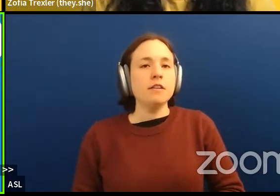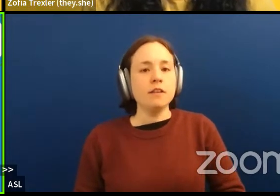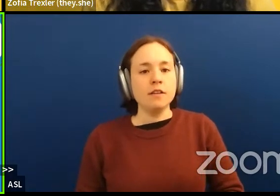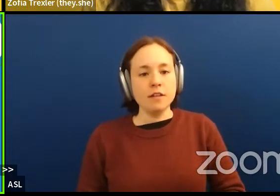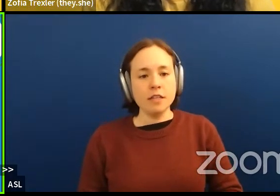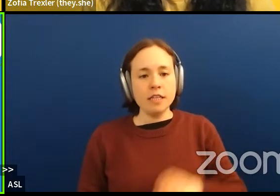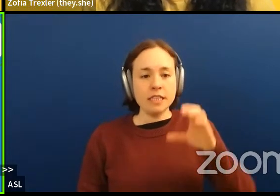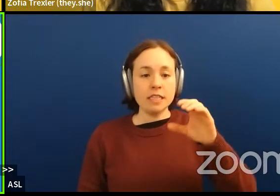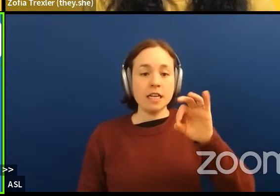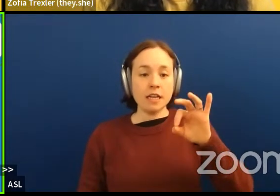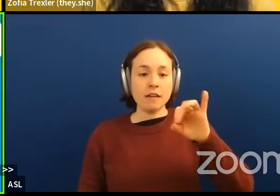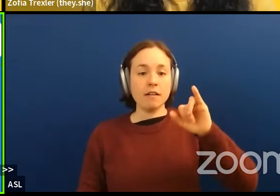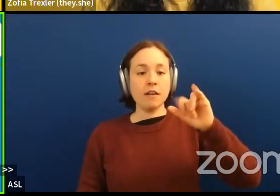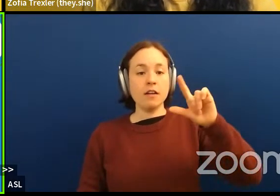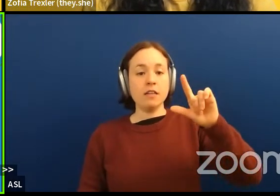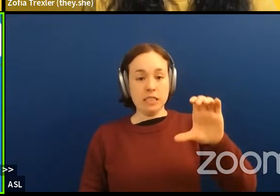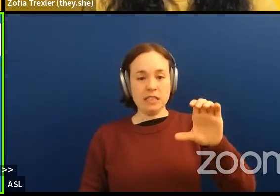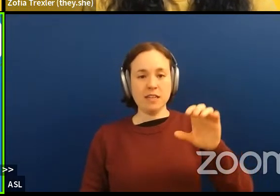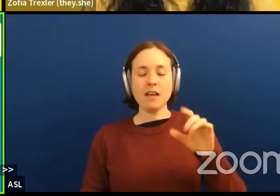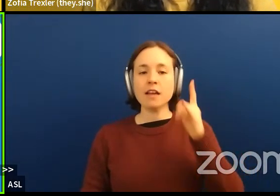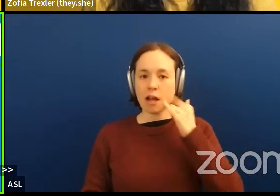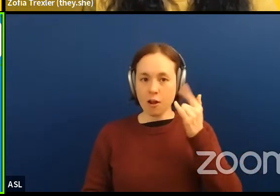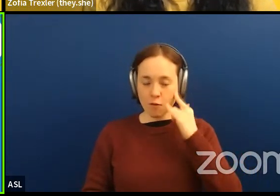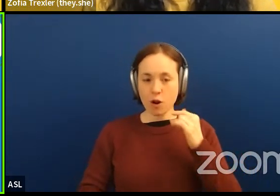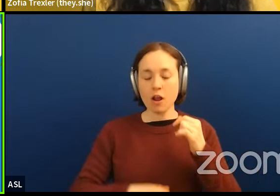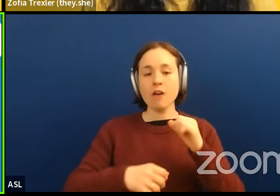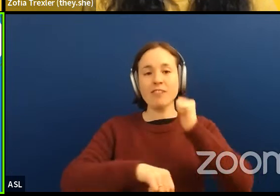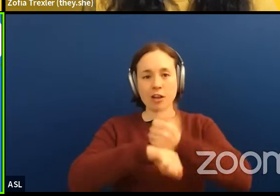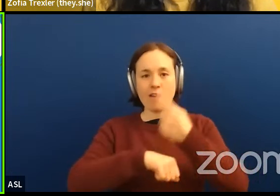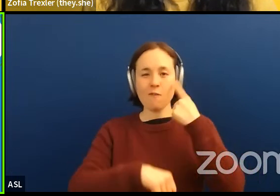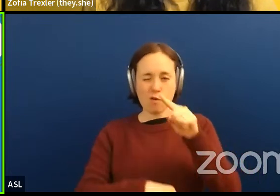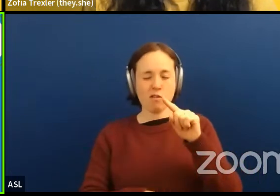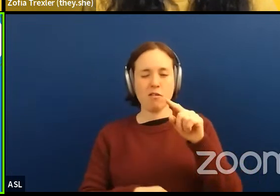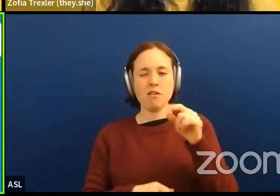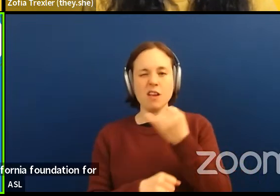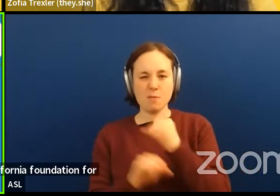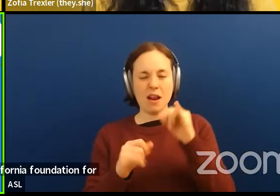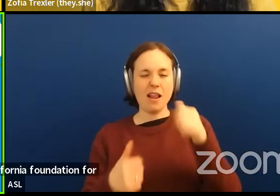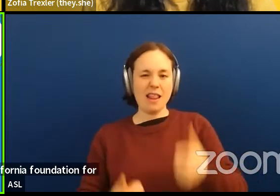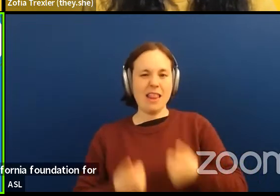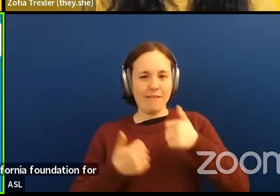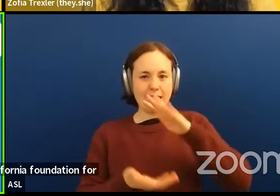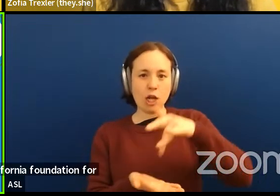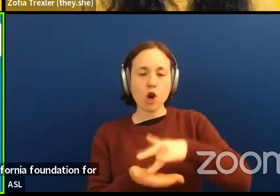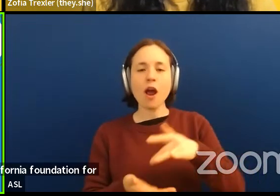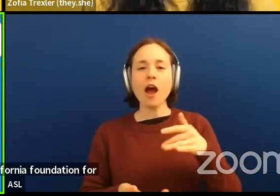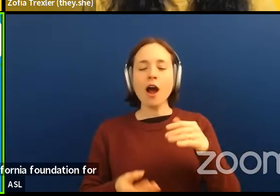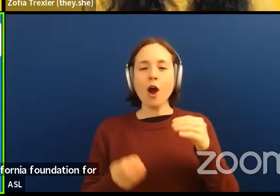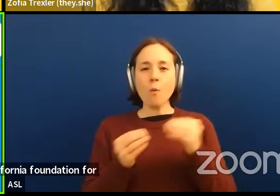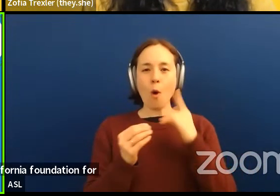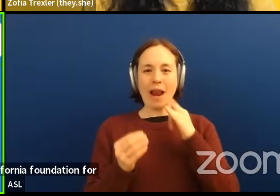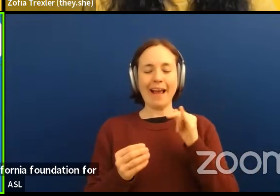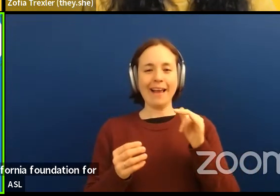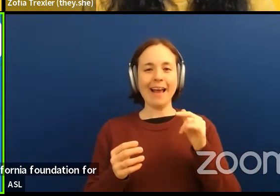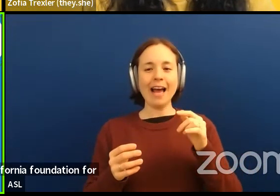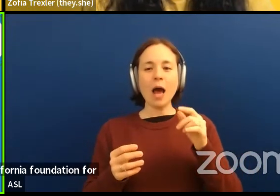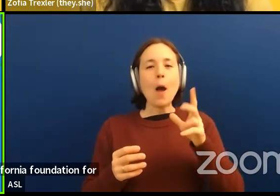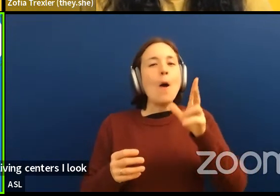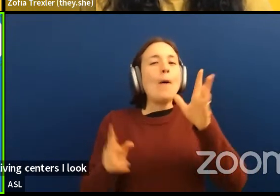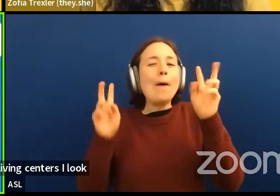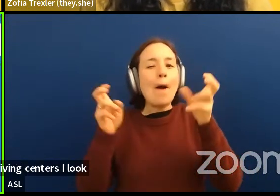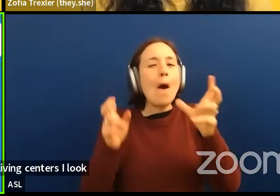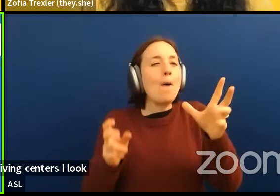CFILC, California Foundation for Independent Living Centers, I look at it as a mothership. I look at it as a